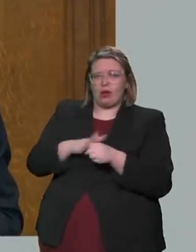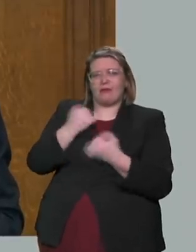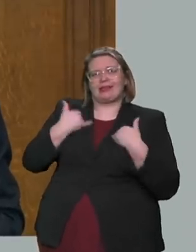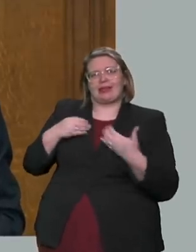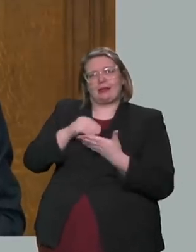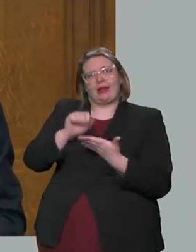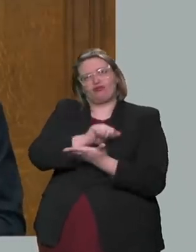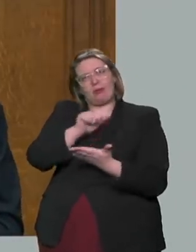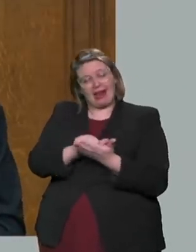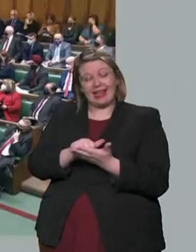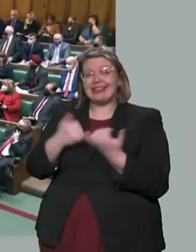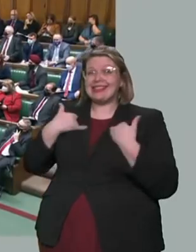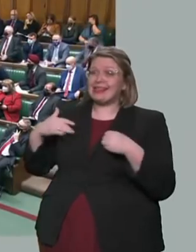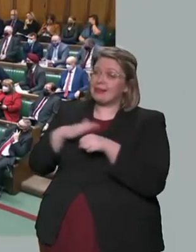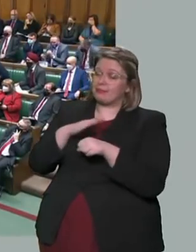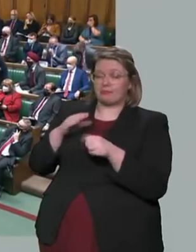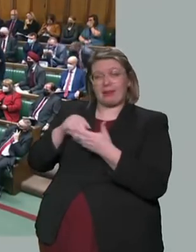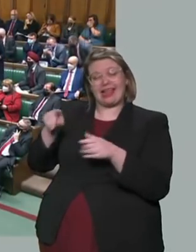the real living wage?